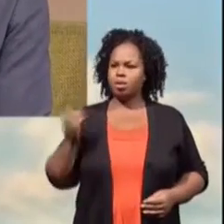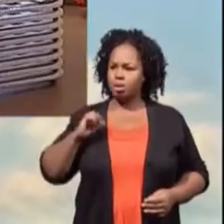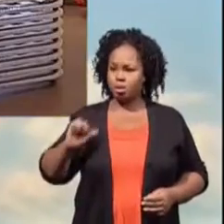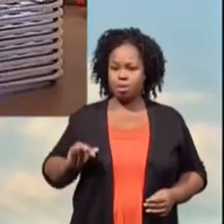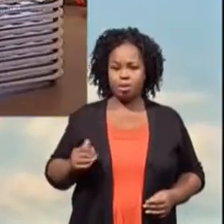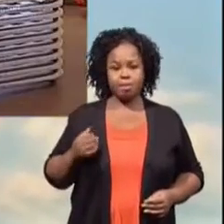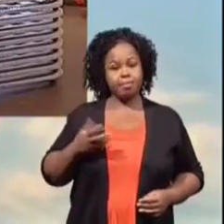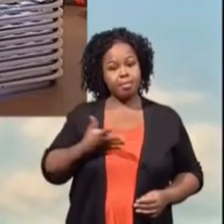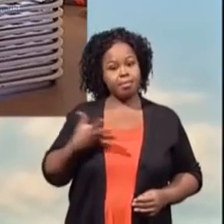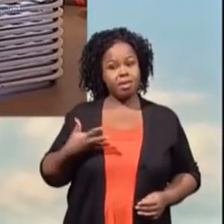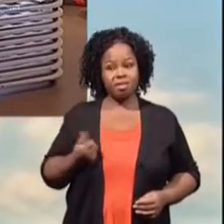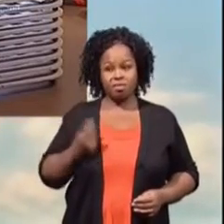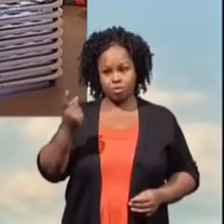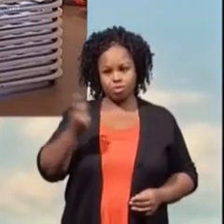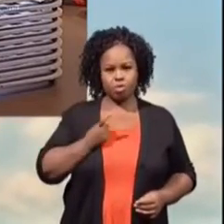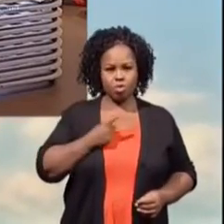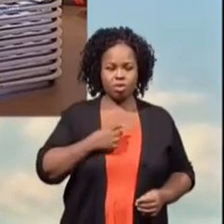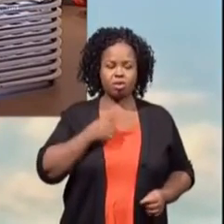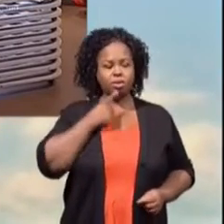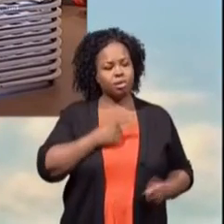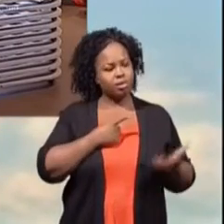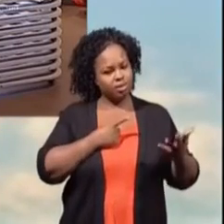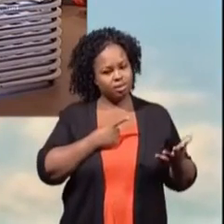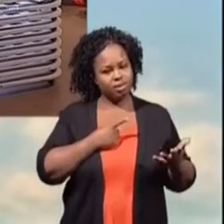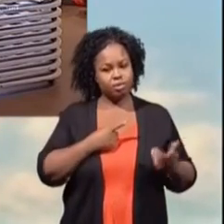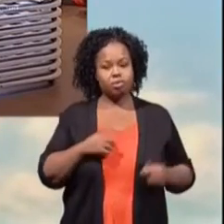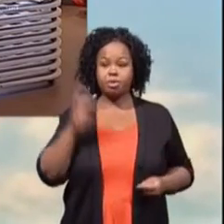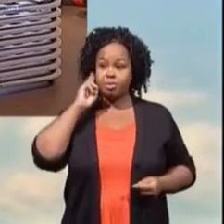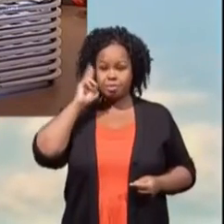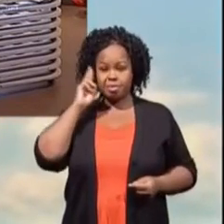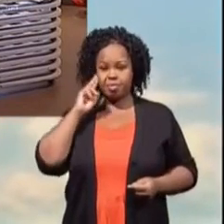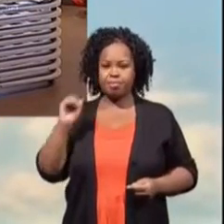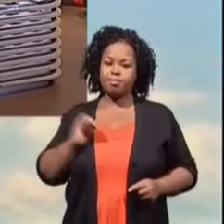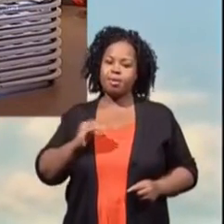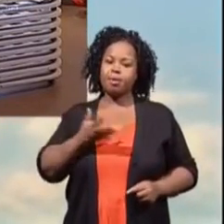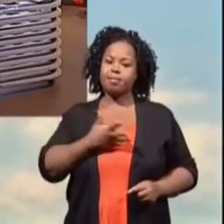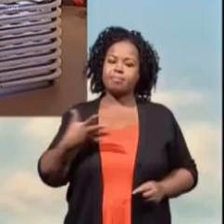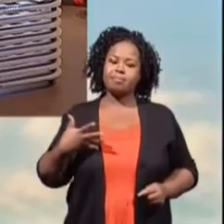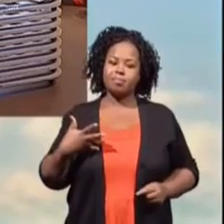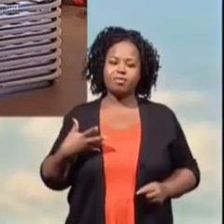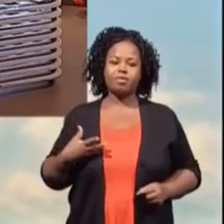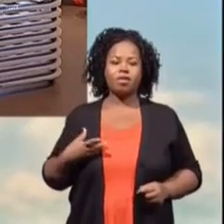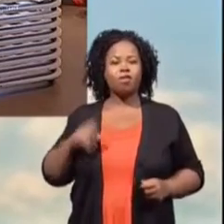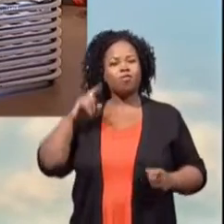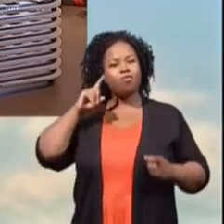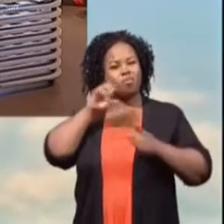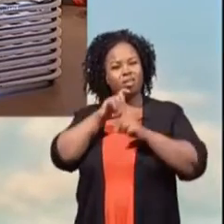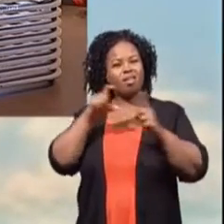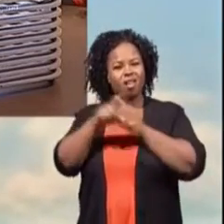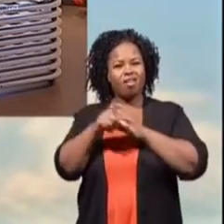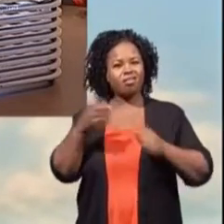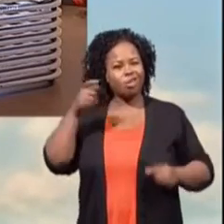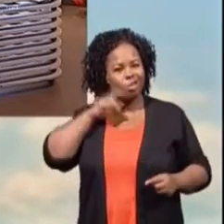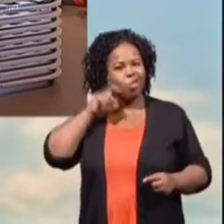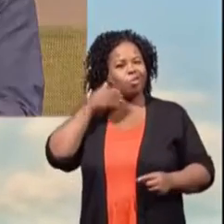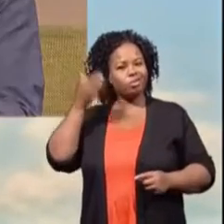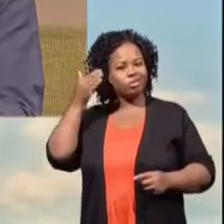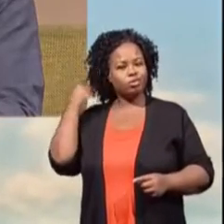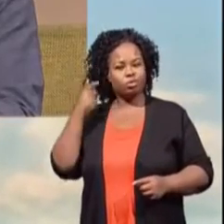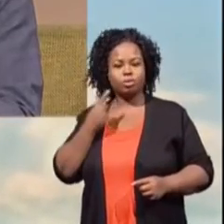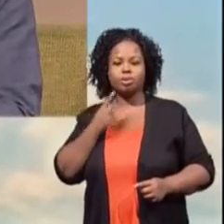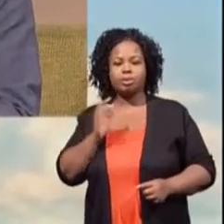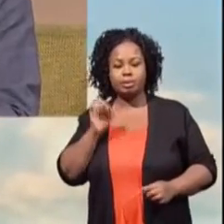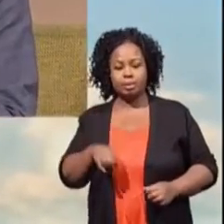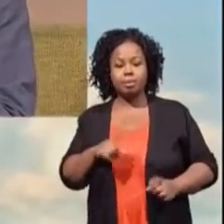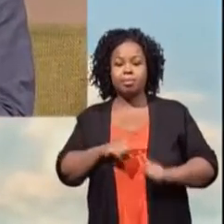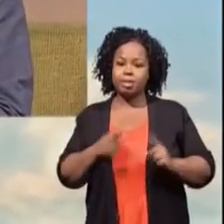I already langibizele ekamereni lasinhlanhla ozayo yathi nipheka and remember ukuthi umama ukhulele from the culture la vele